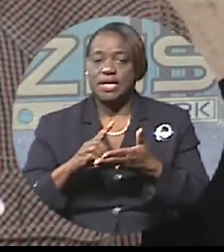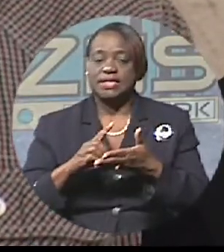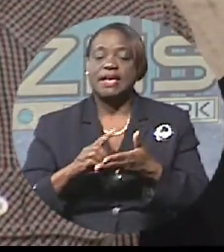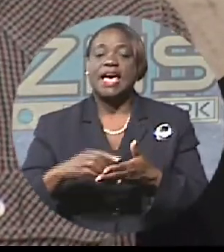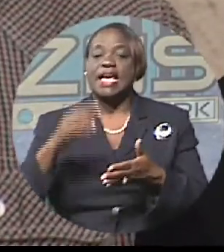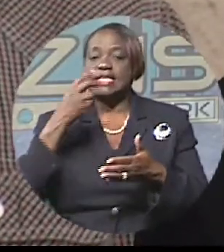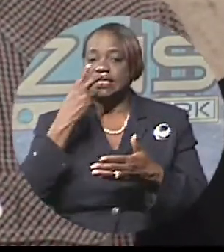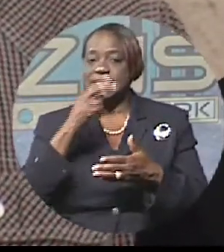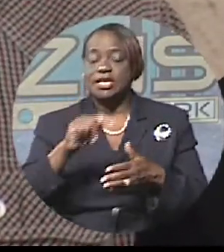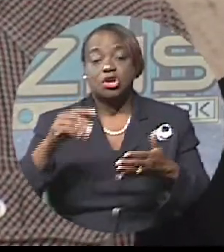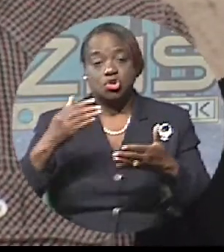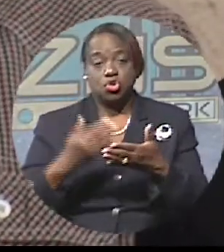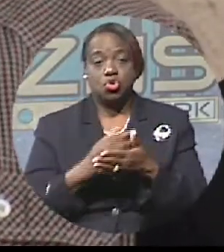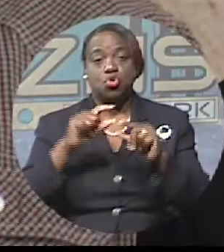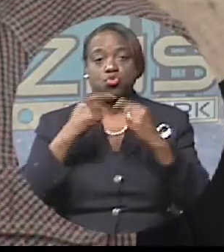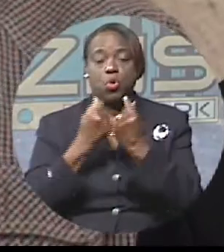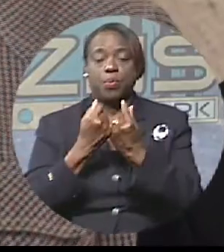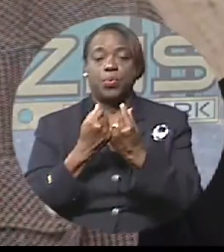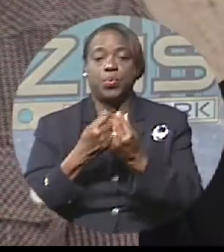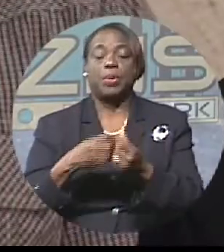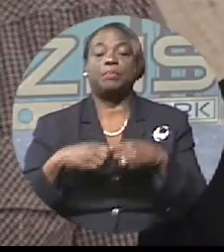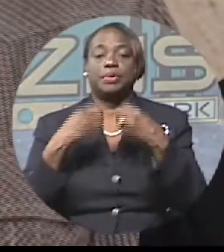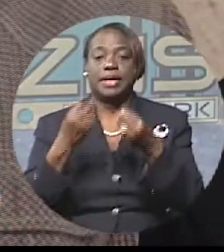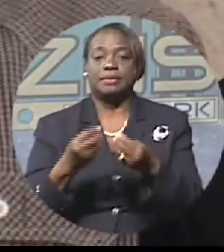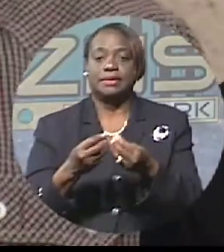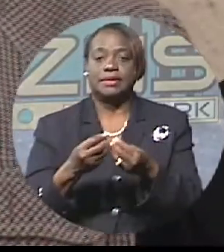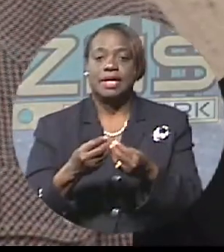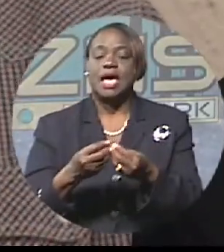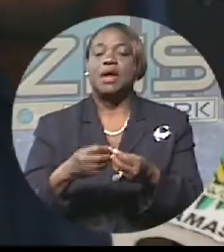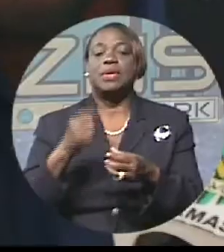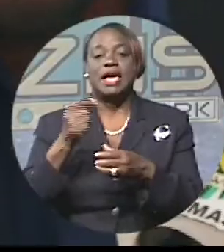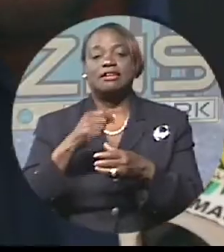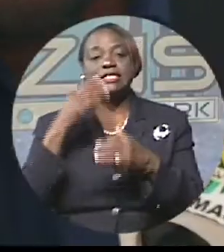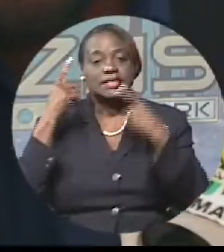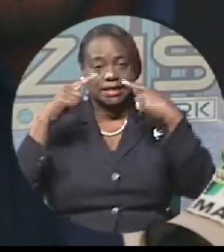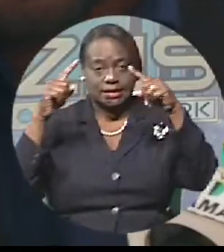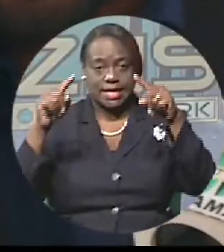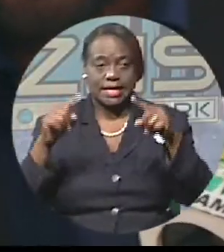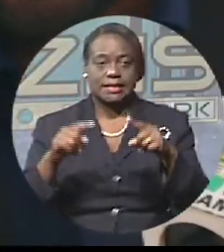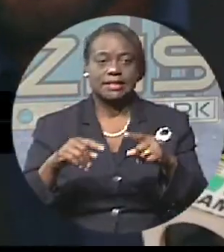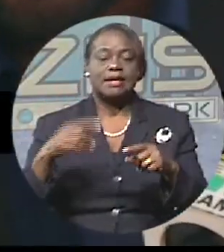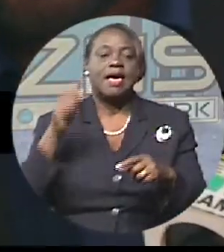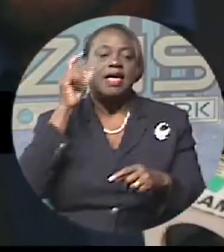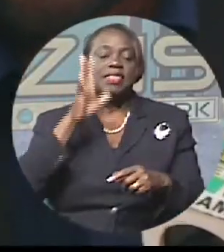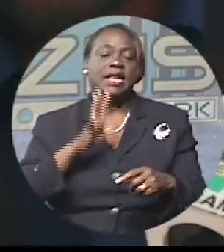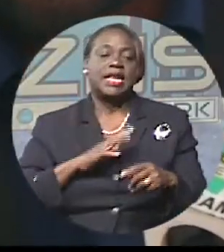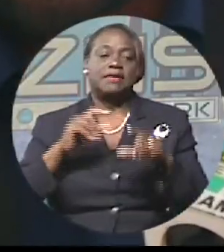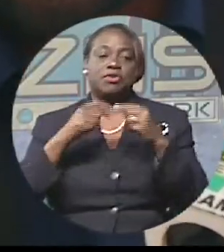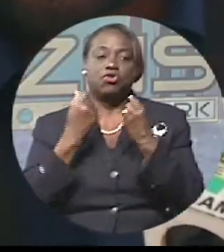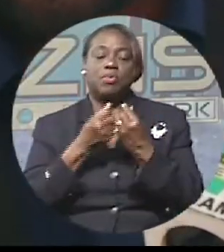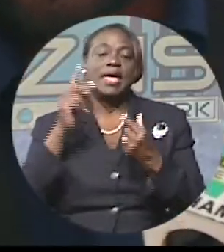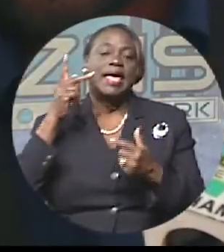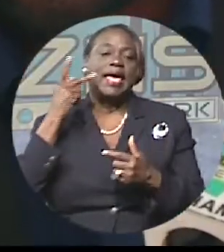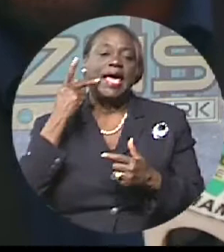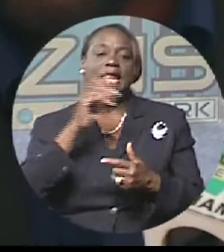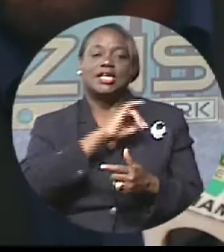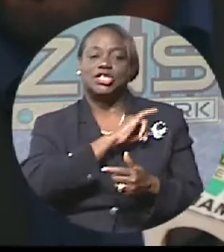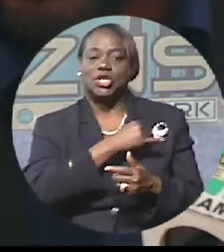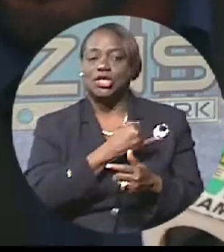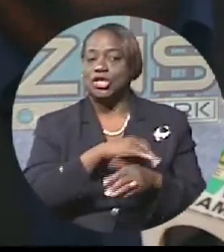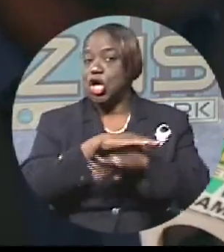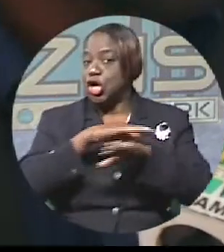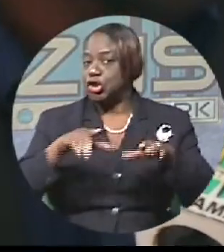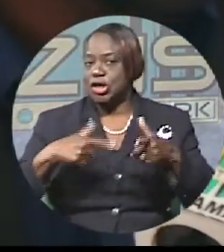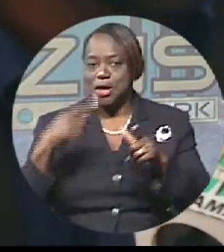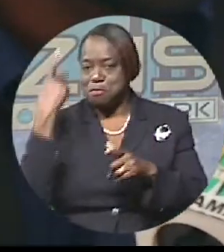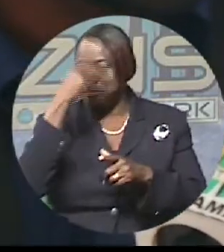regime that we've put forth and can see that we can guarantee success. The lady of the group, Kayla Johnson, but don't let that pretty look fool you.